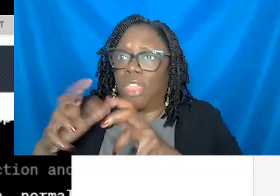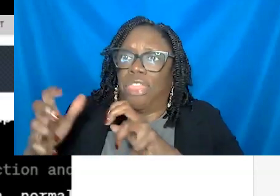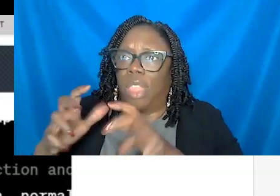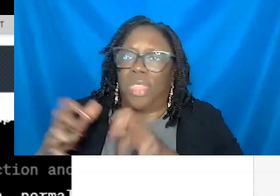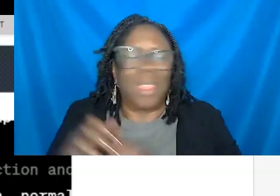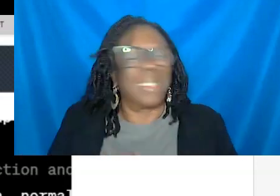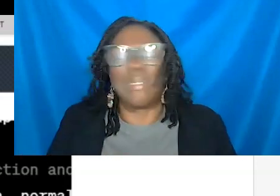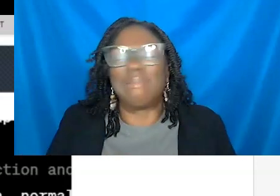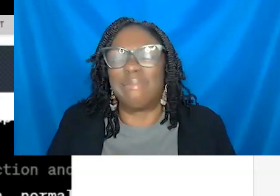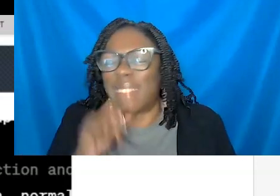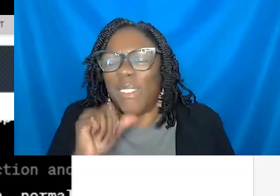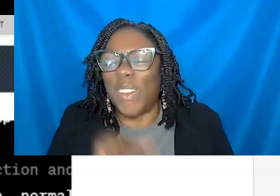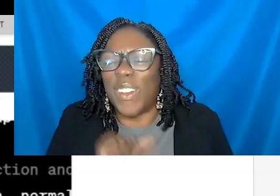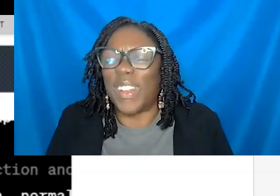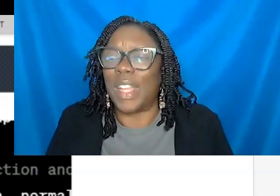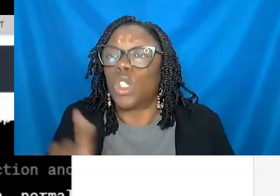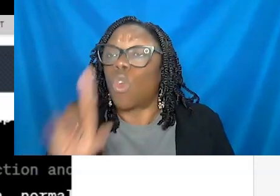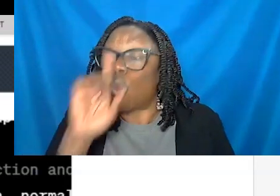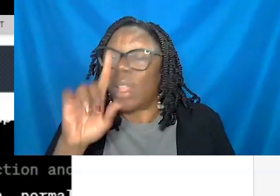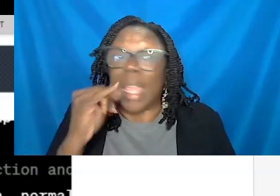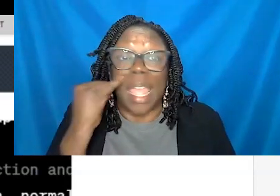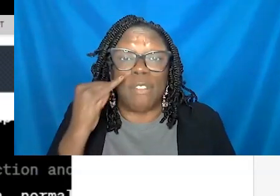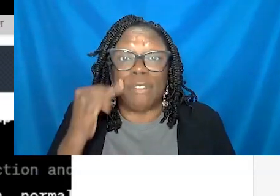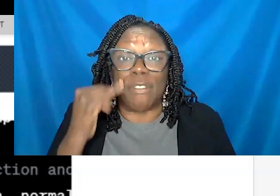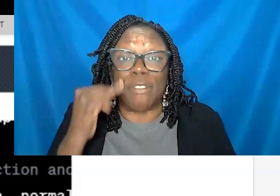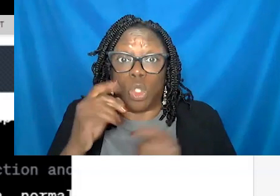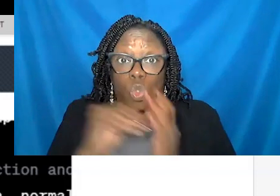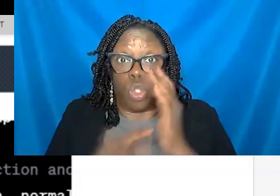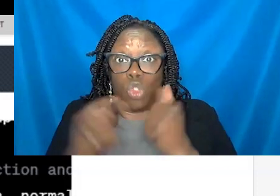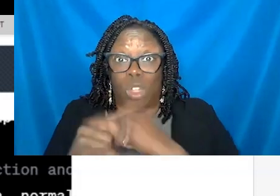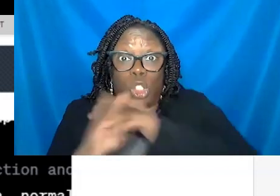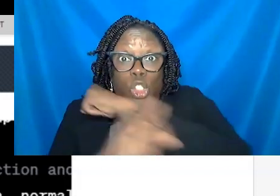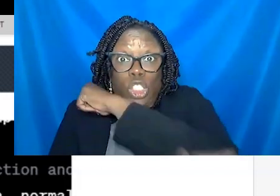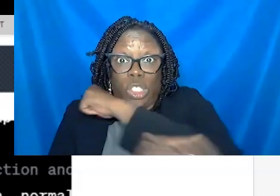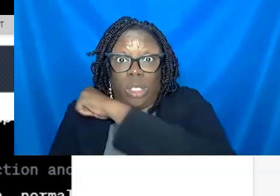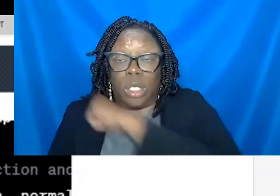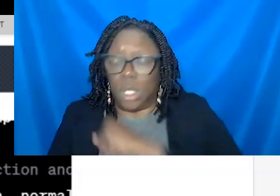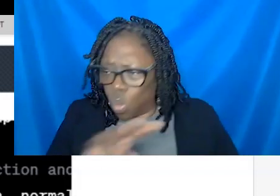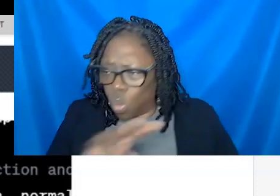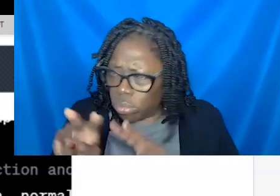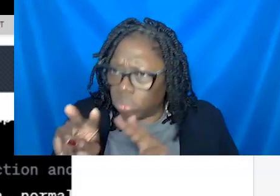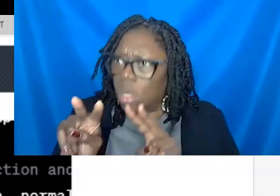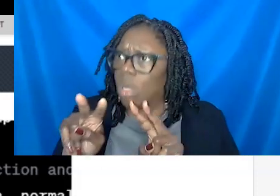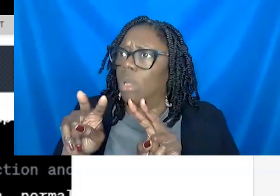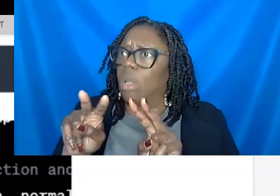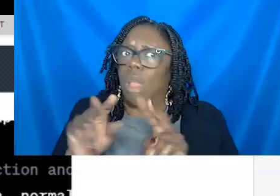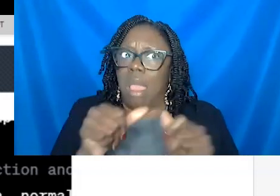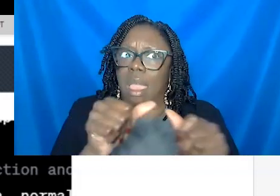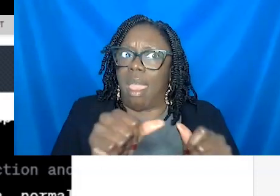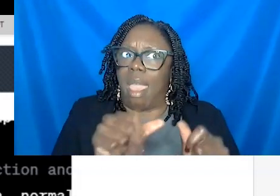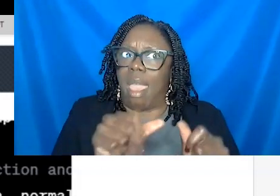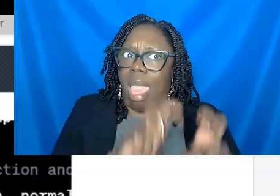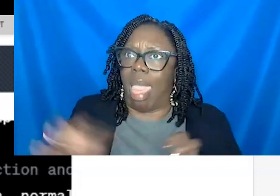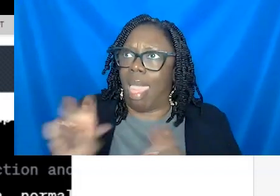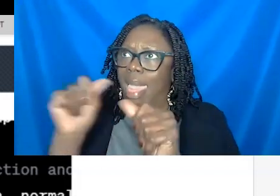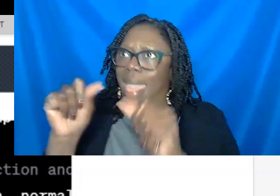actually check if students are trying to cheat using ChatGPT. If they copied and pasted something and they just assume that it would work and it just